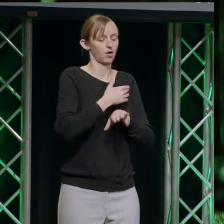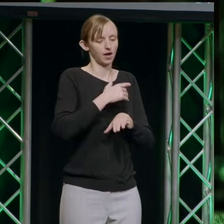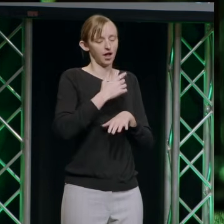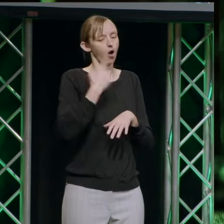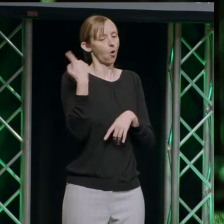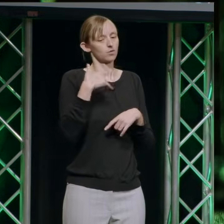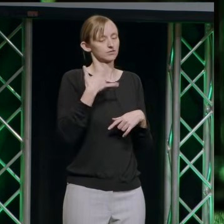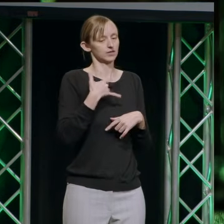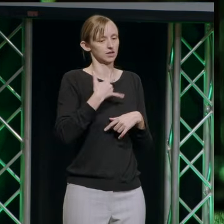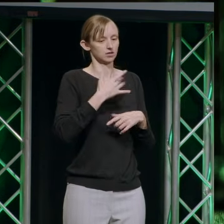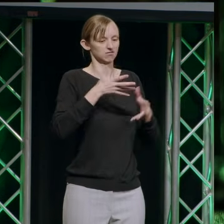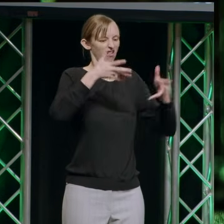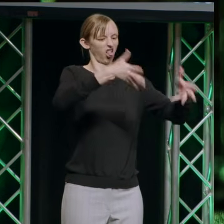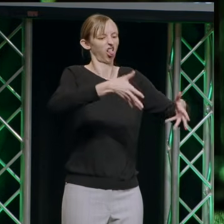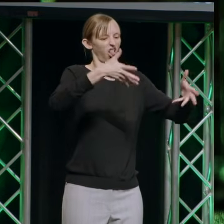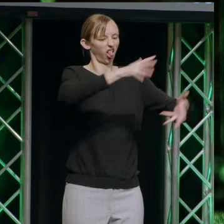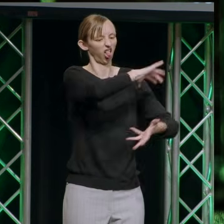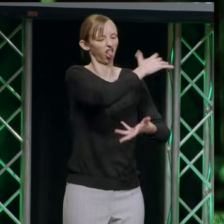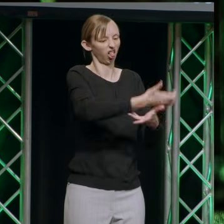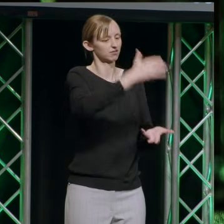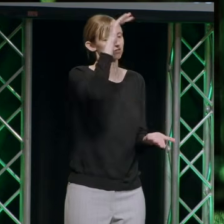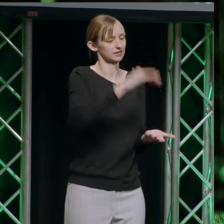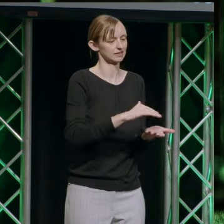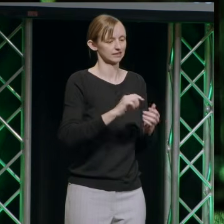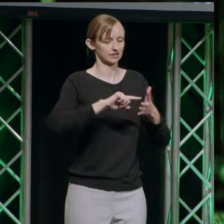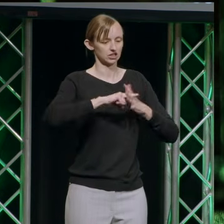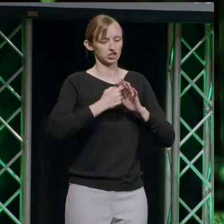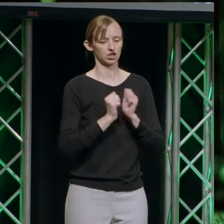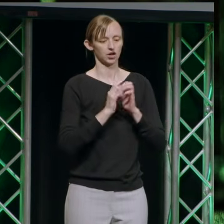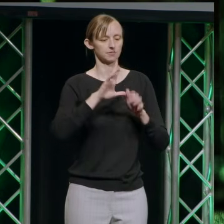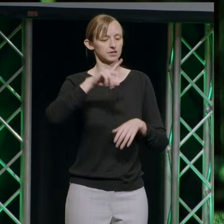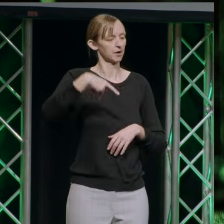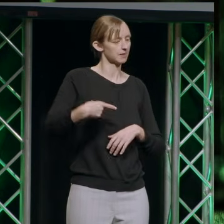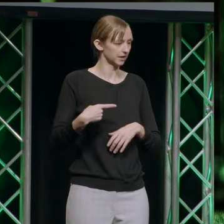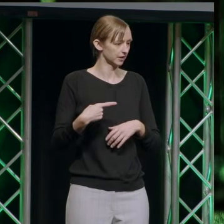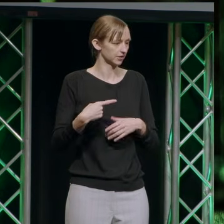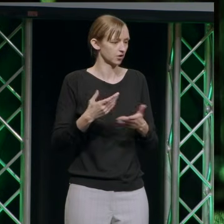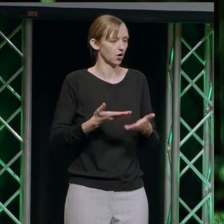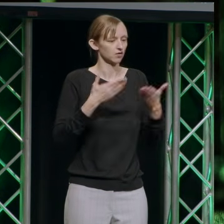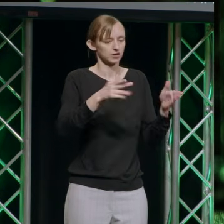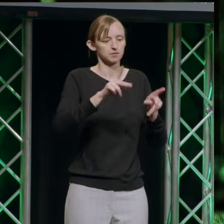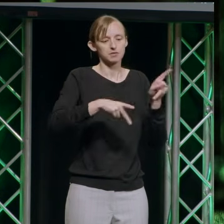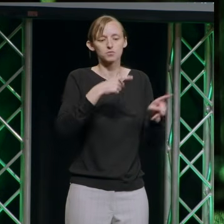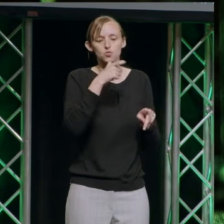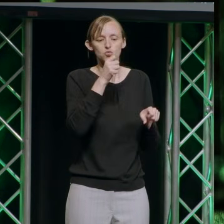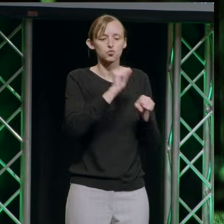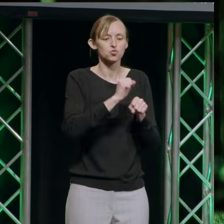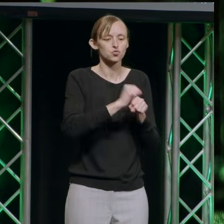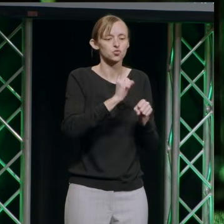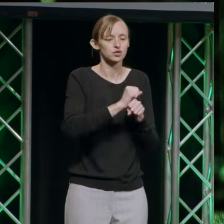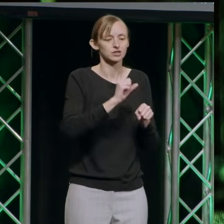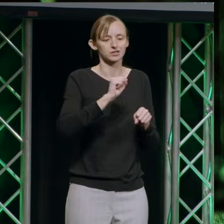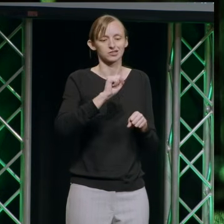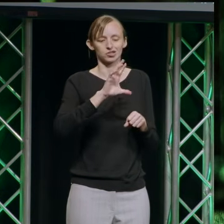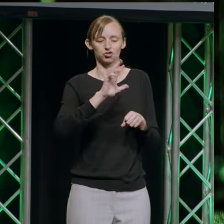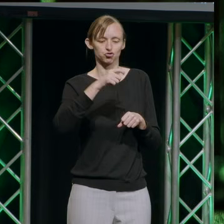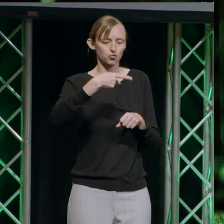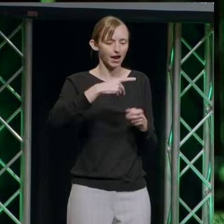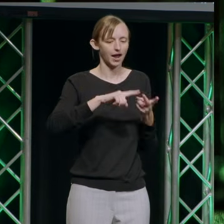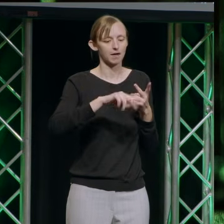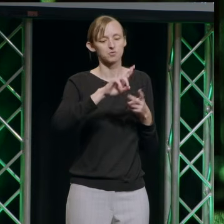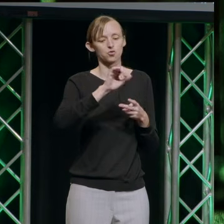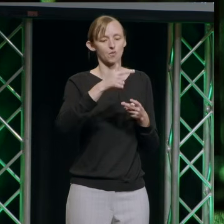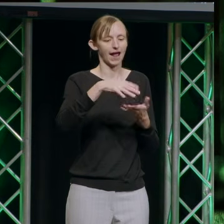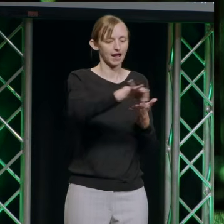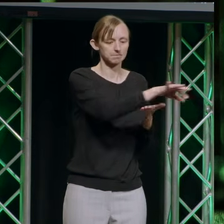a startup that was an app that provided rag pickers and people who worked in scrap to provide them with